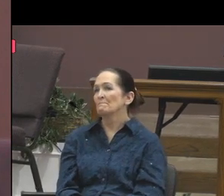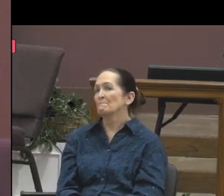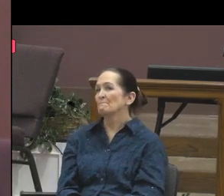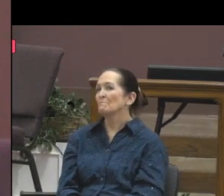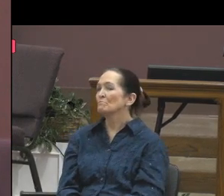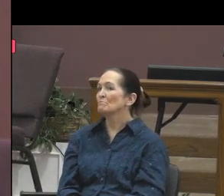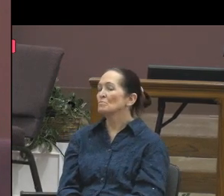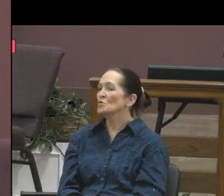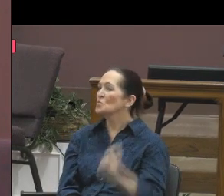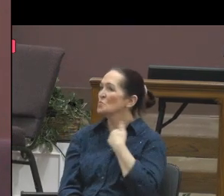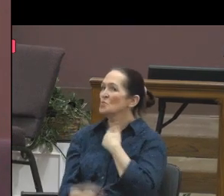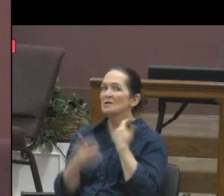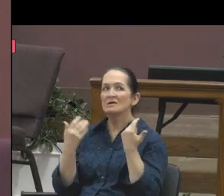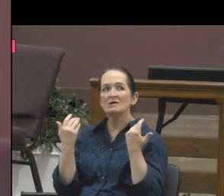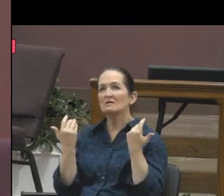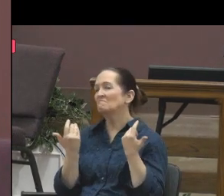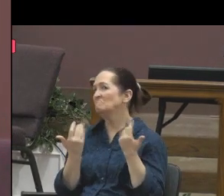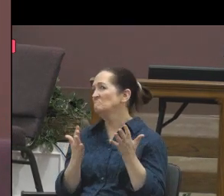We have